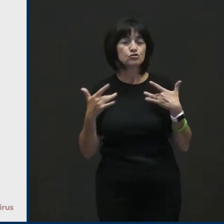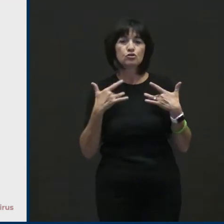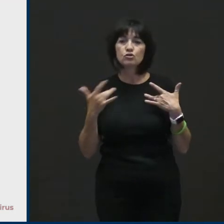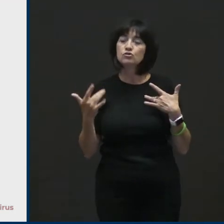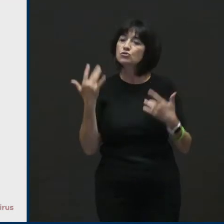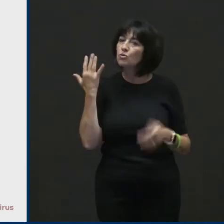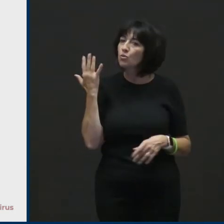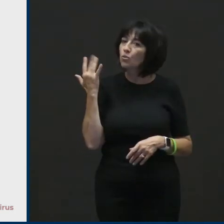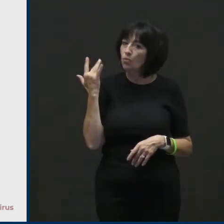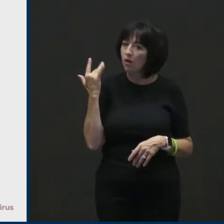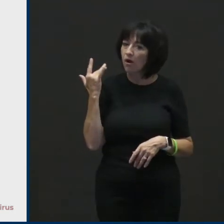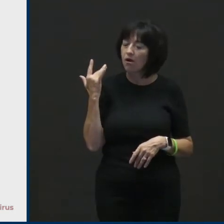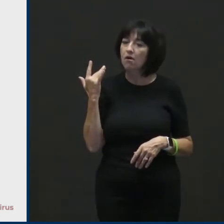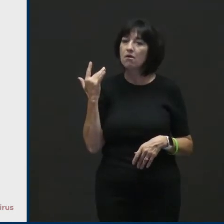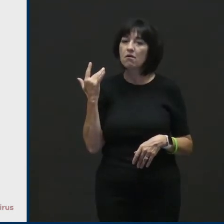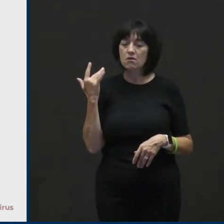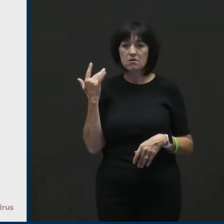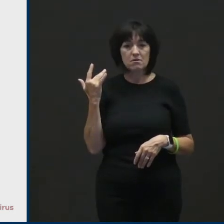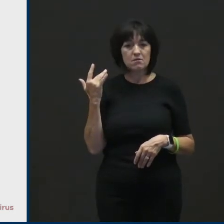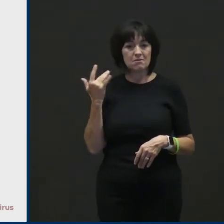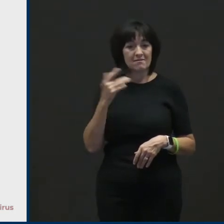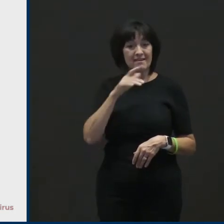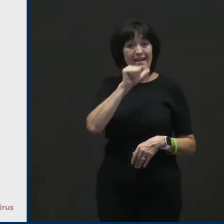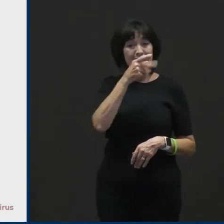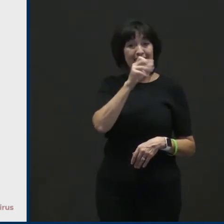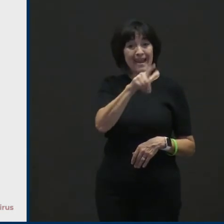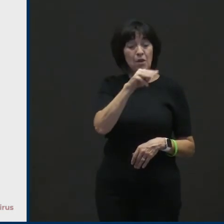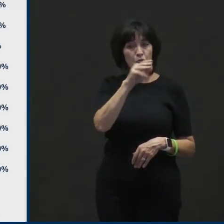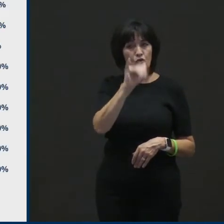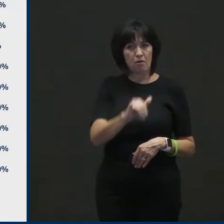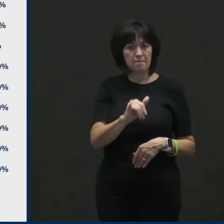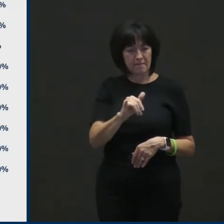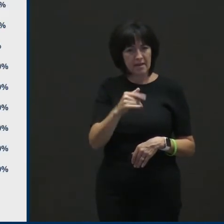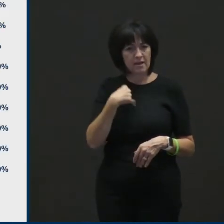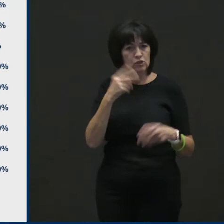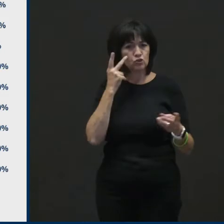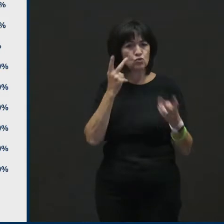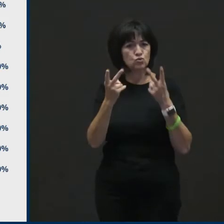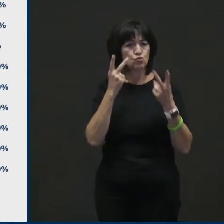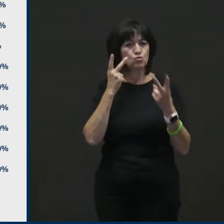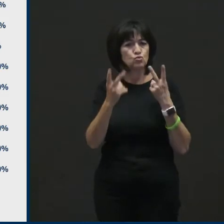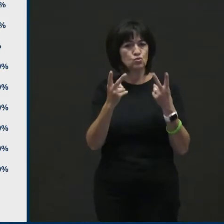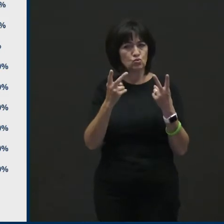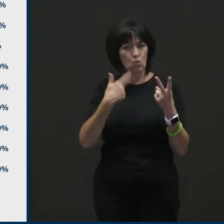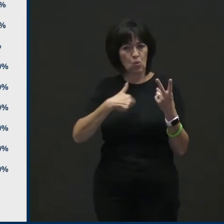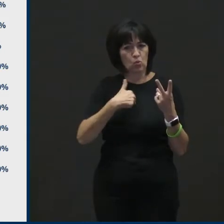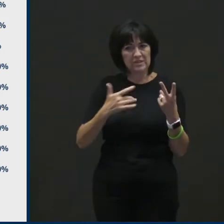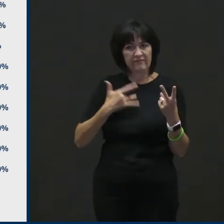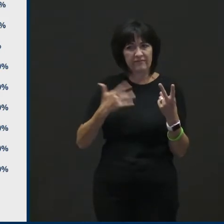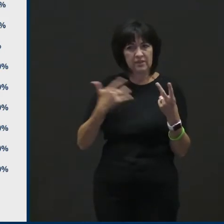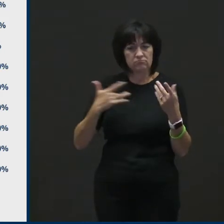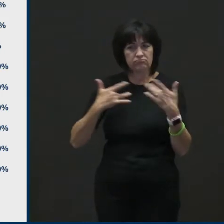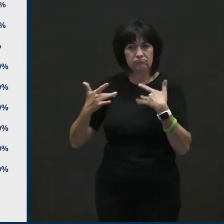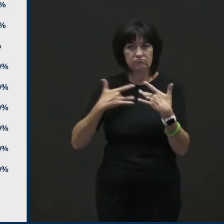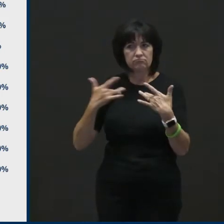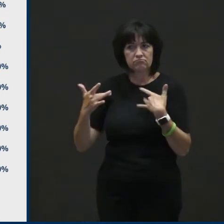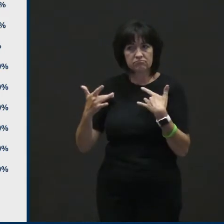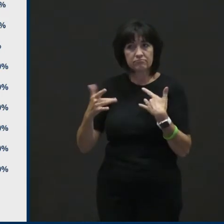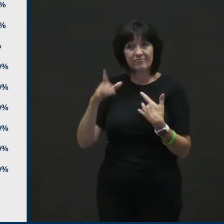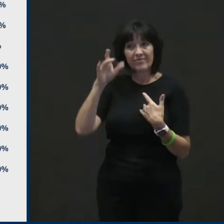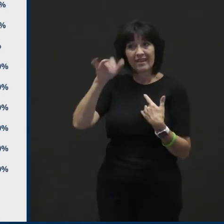childhood immunizations, especially in April and May. So on the next slide, you can see some of what